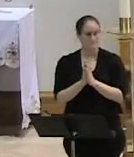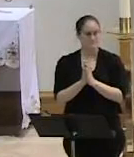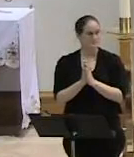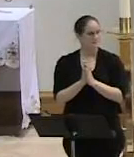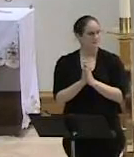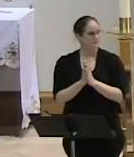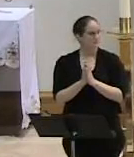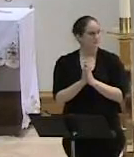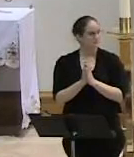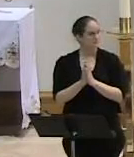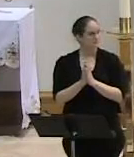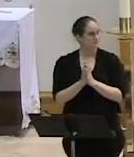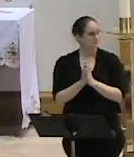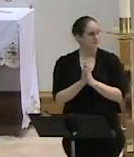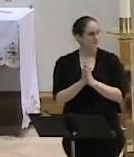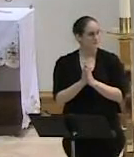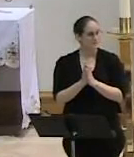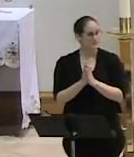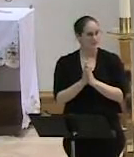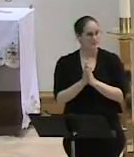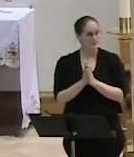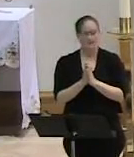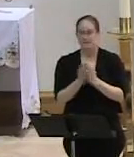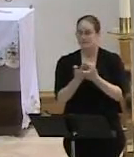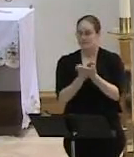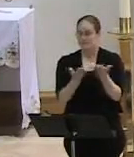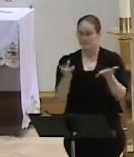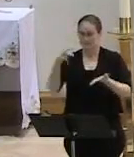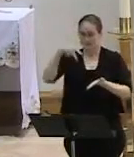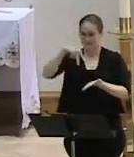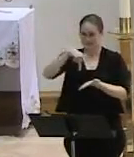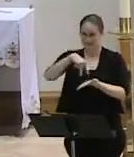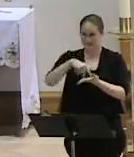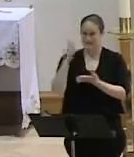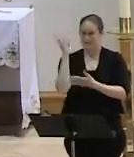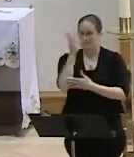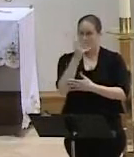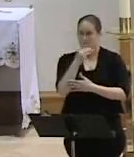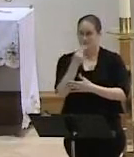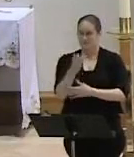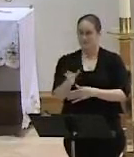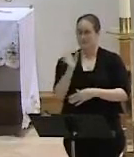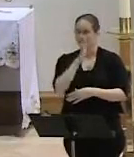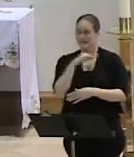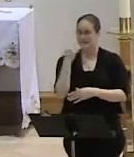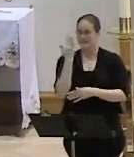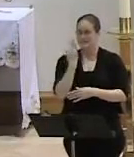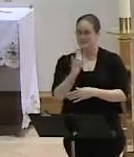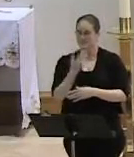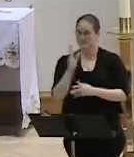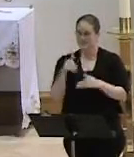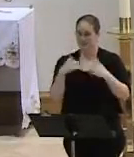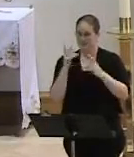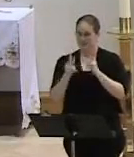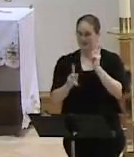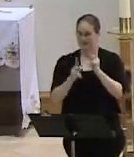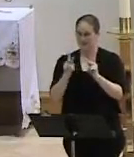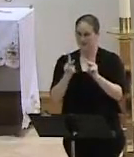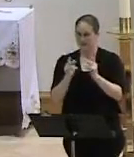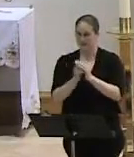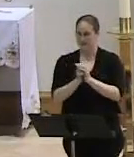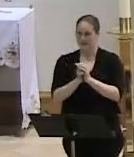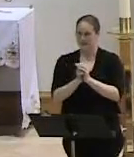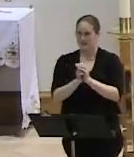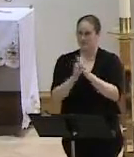My dear seniors, as you stand here, as I've said, so beautiful and handsome, as you come as